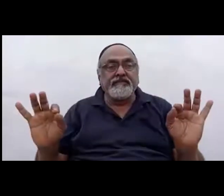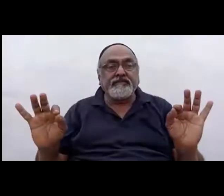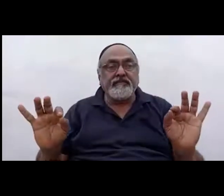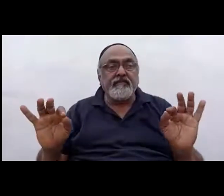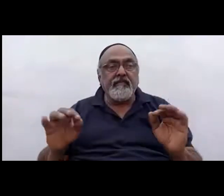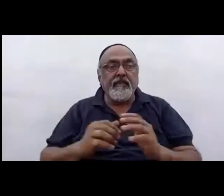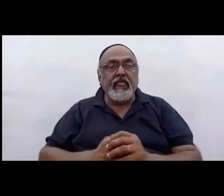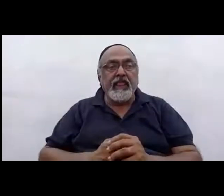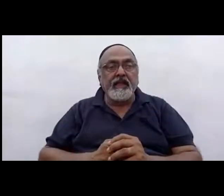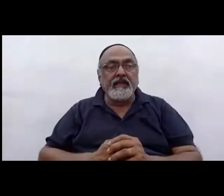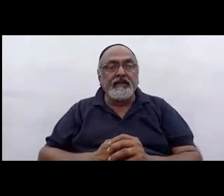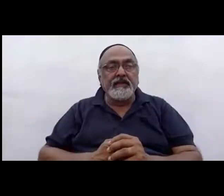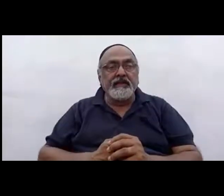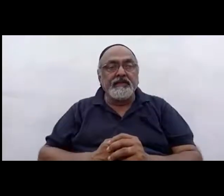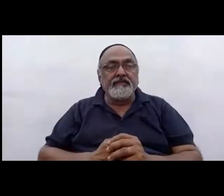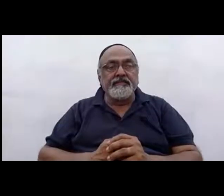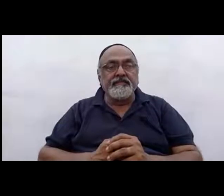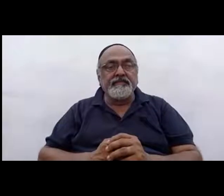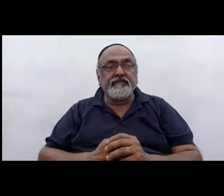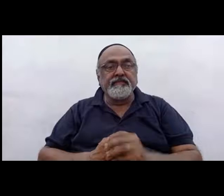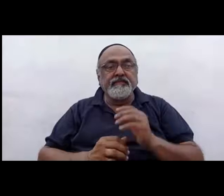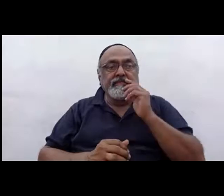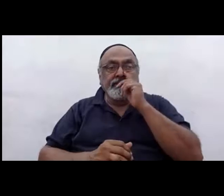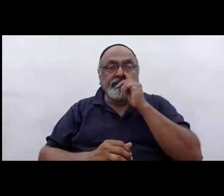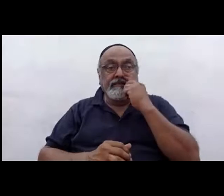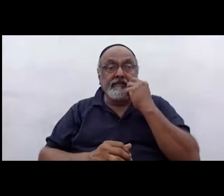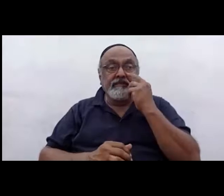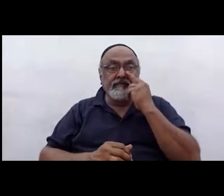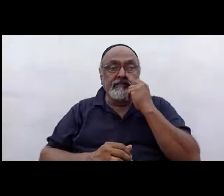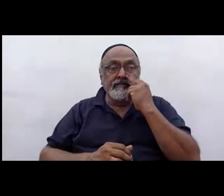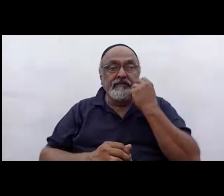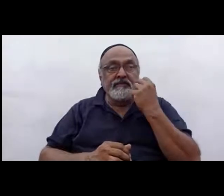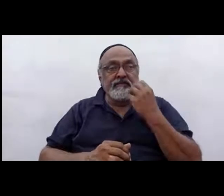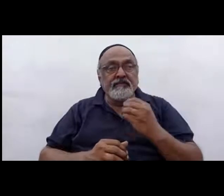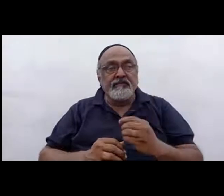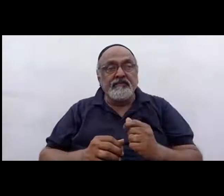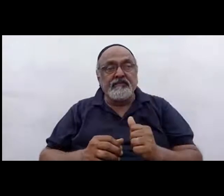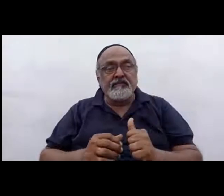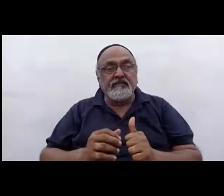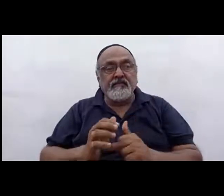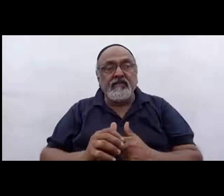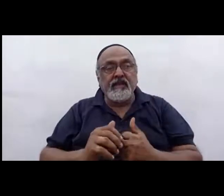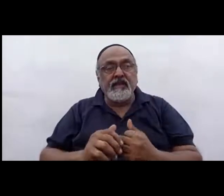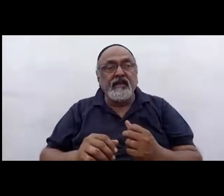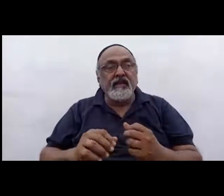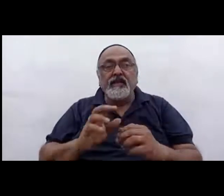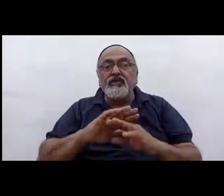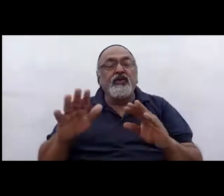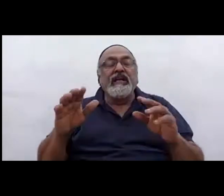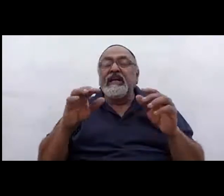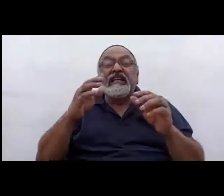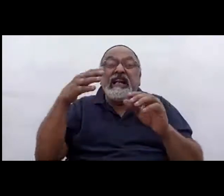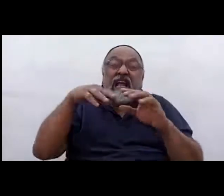I would like to tell you one thing over here, that we shouldn't introduce the topic in